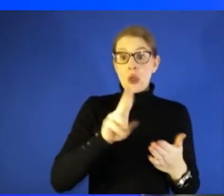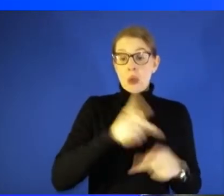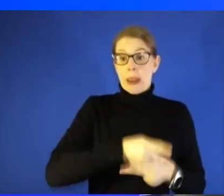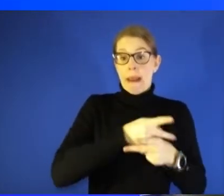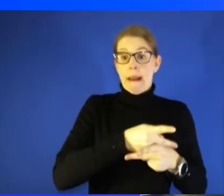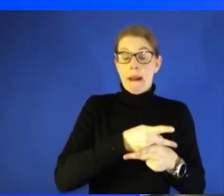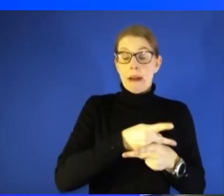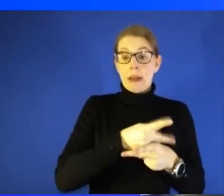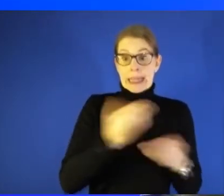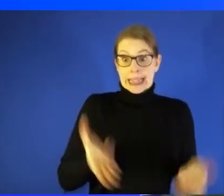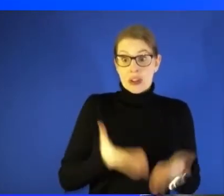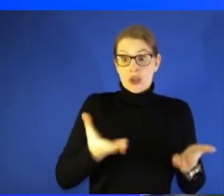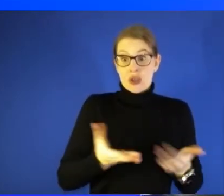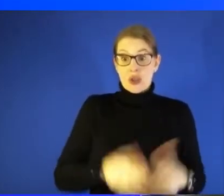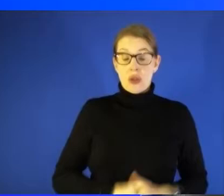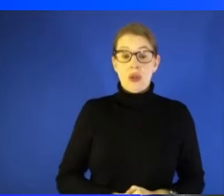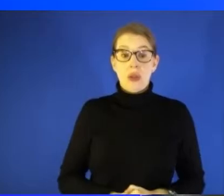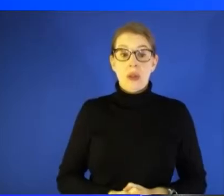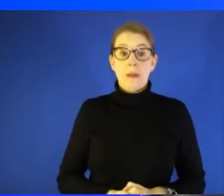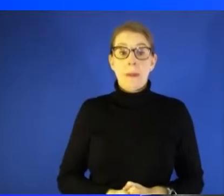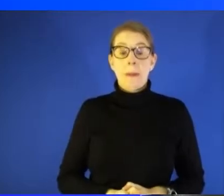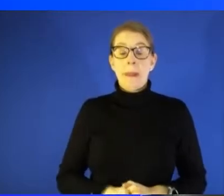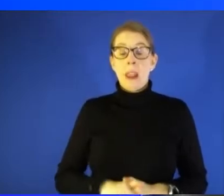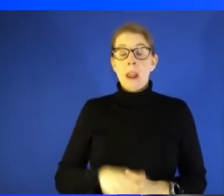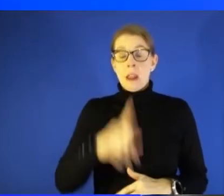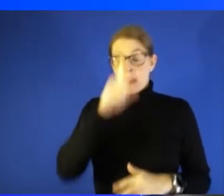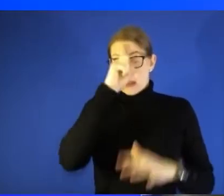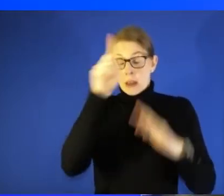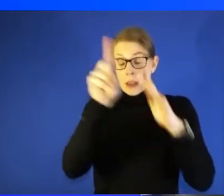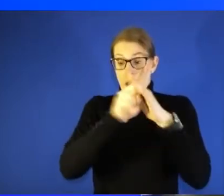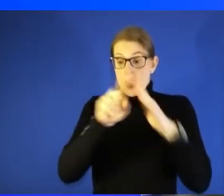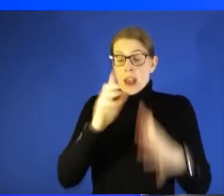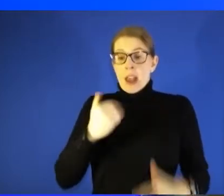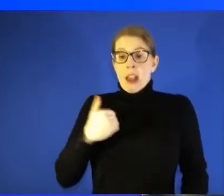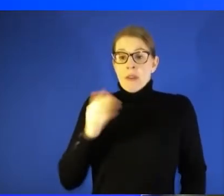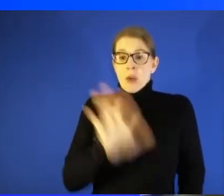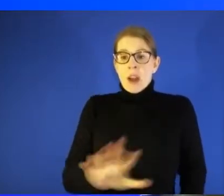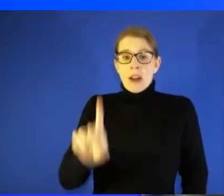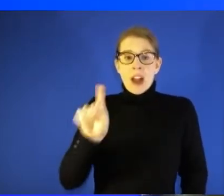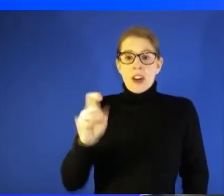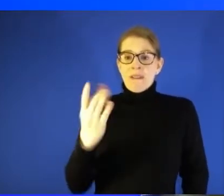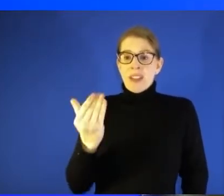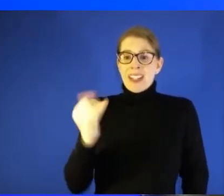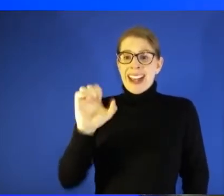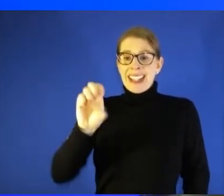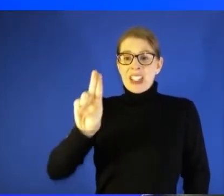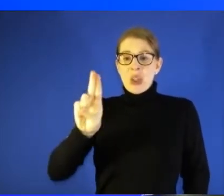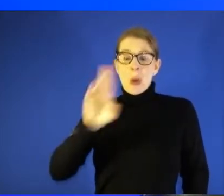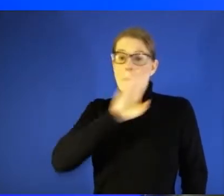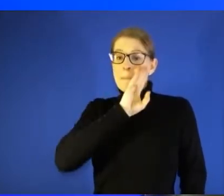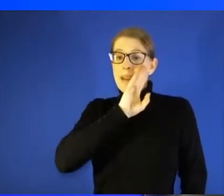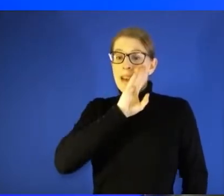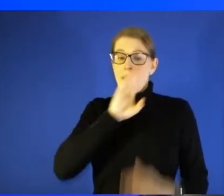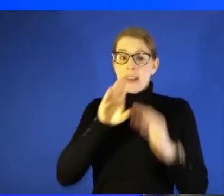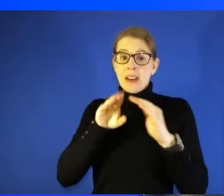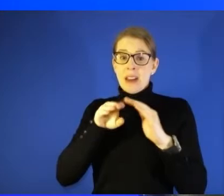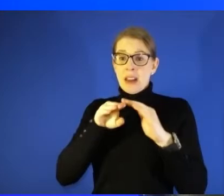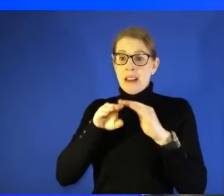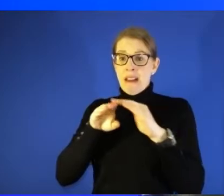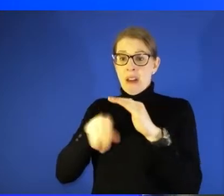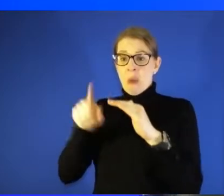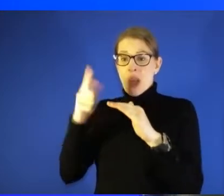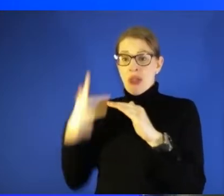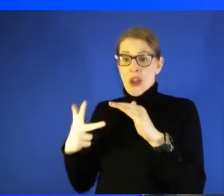When you think, I off the top of my head, I want to say we have around 115 ICU beds. So we've got just under a third of our ICU